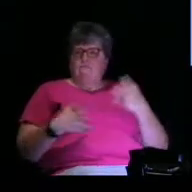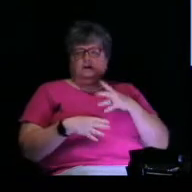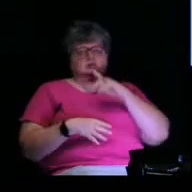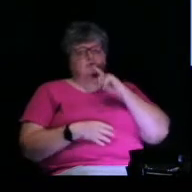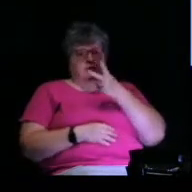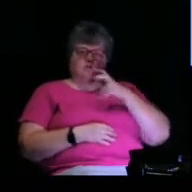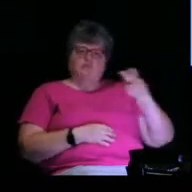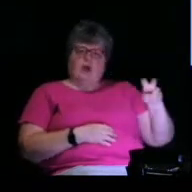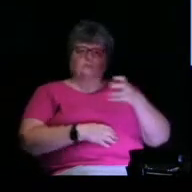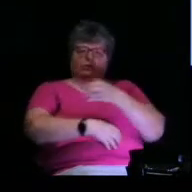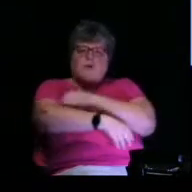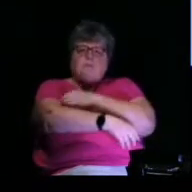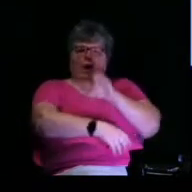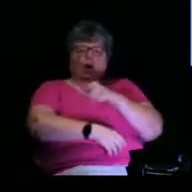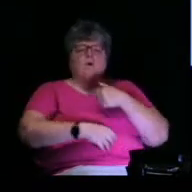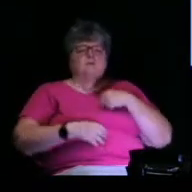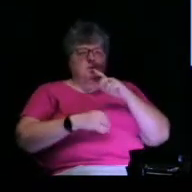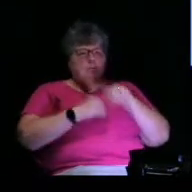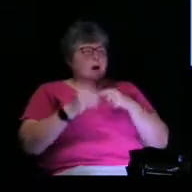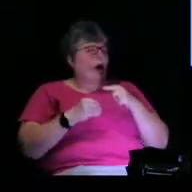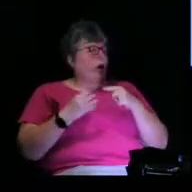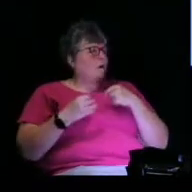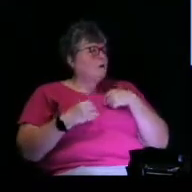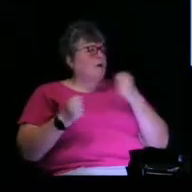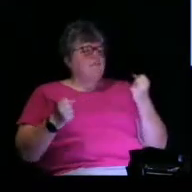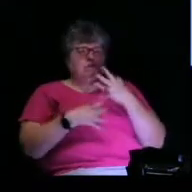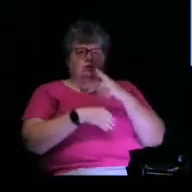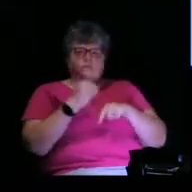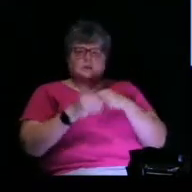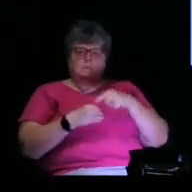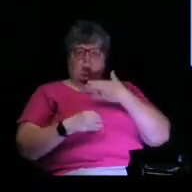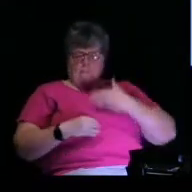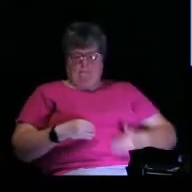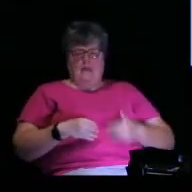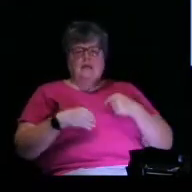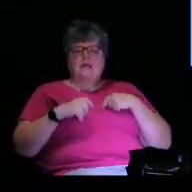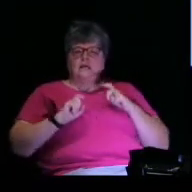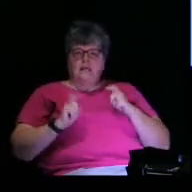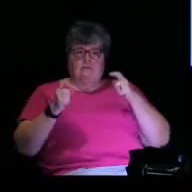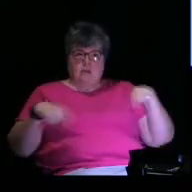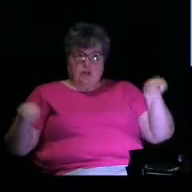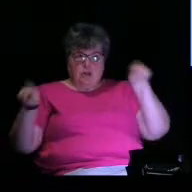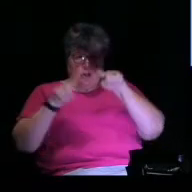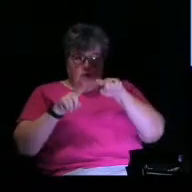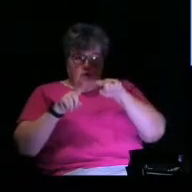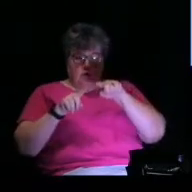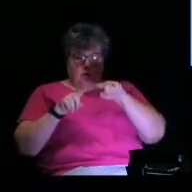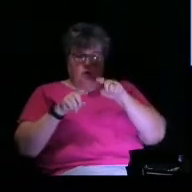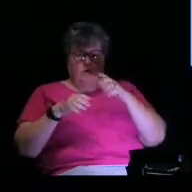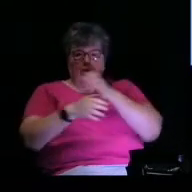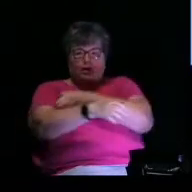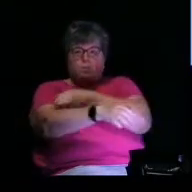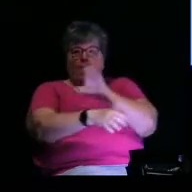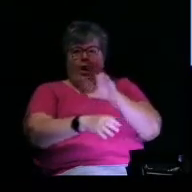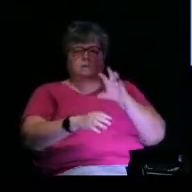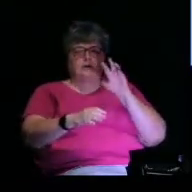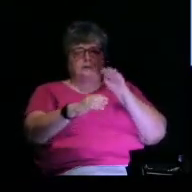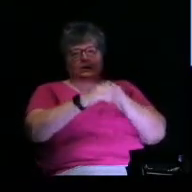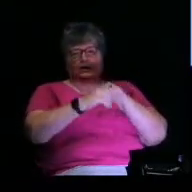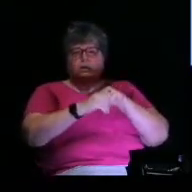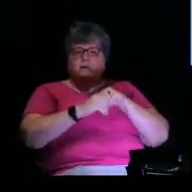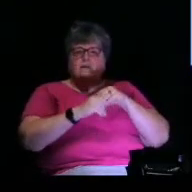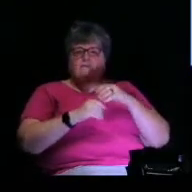of power. It's about a transfer of power. It's about this. Fear is about me giving you the power to inject fear into my inner being, my thoughts,